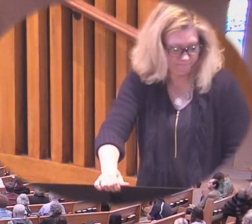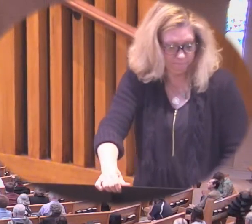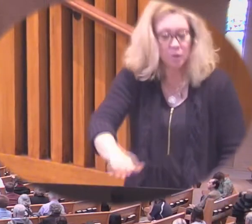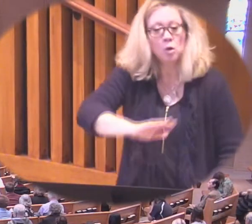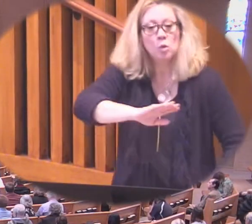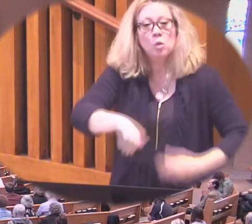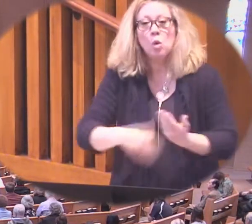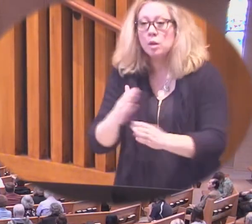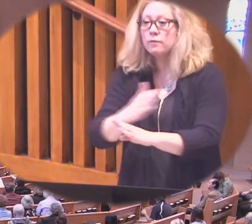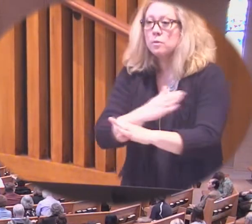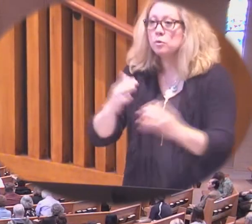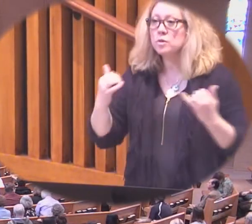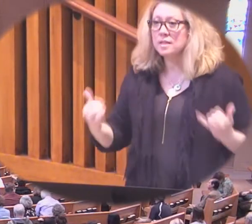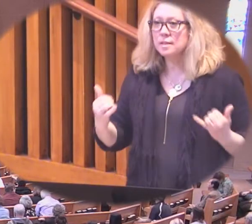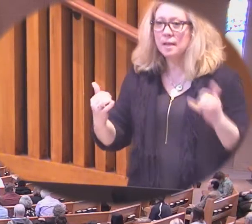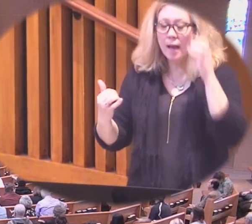hymnal.